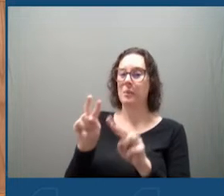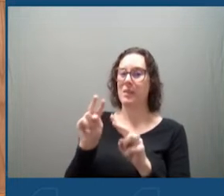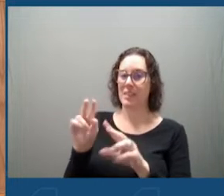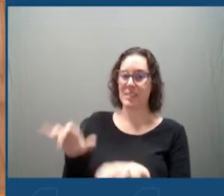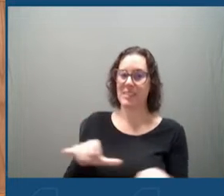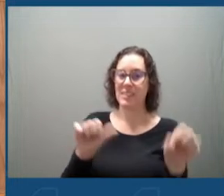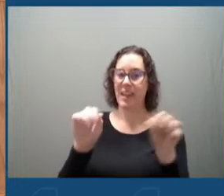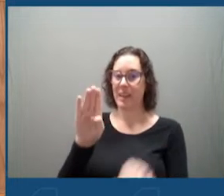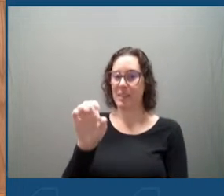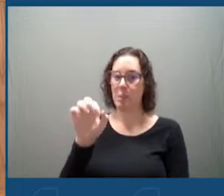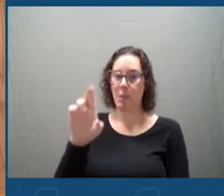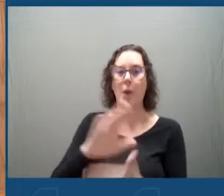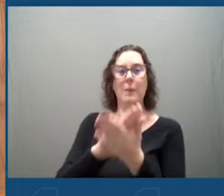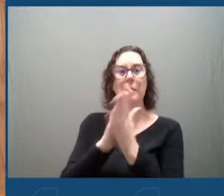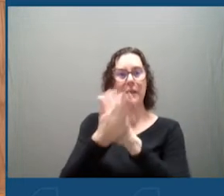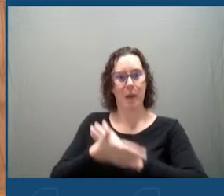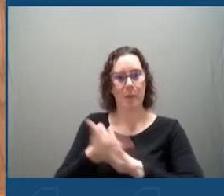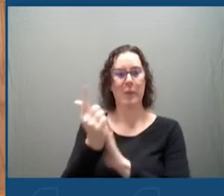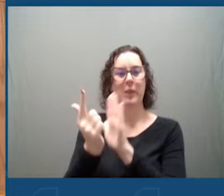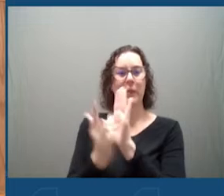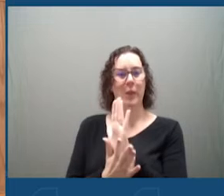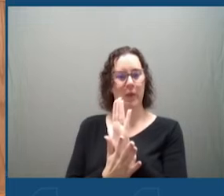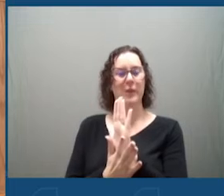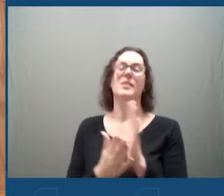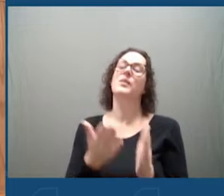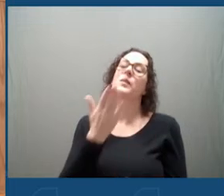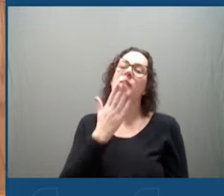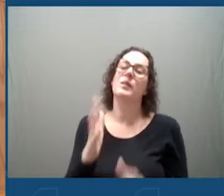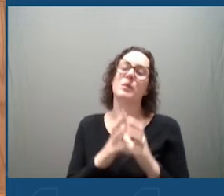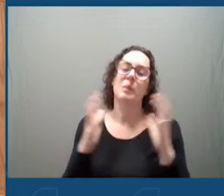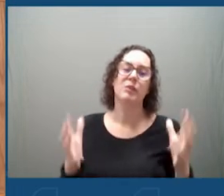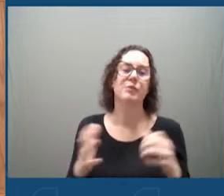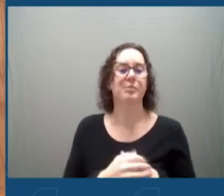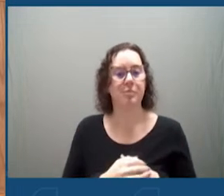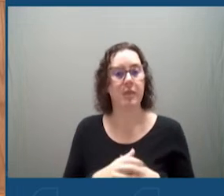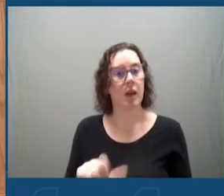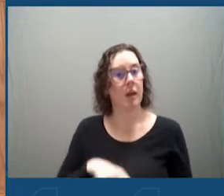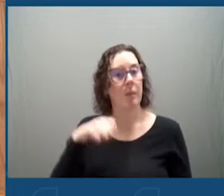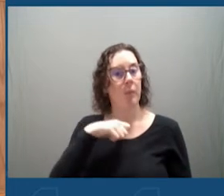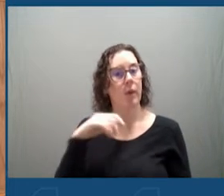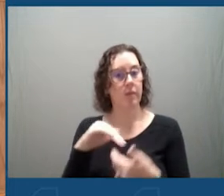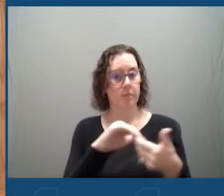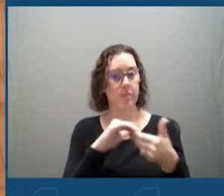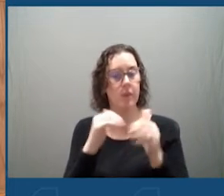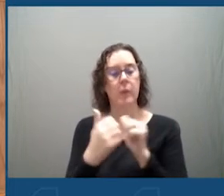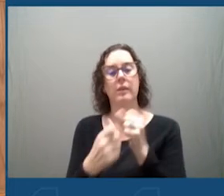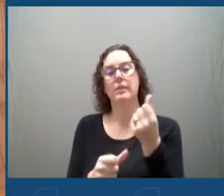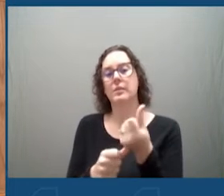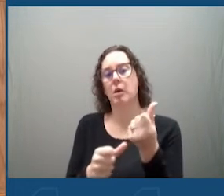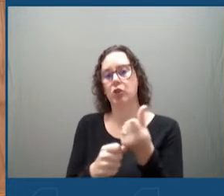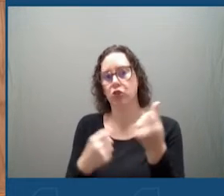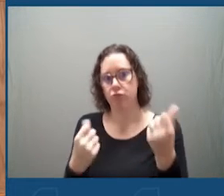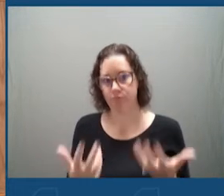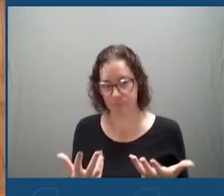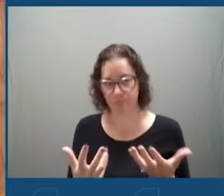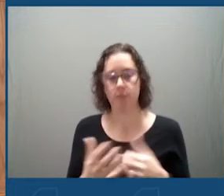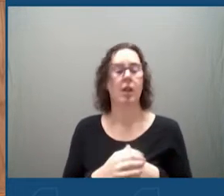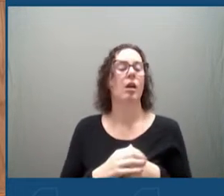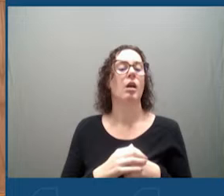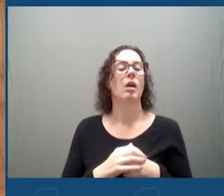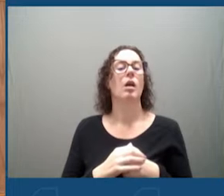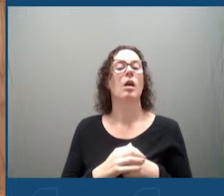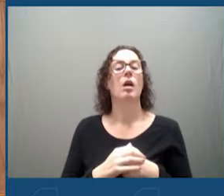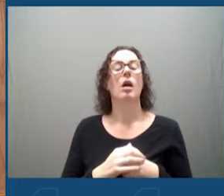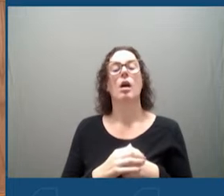in this effort in court. I thank you so much. And I was proud to partner with the bill sponsors and with our colleagues in public